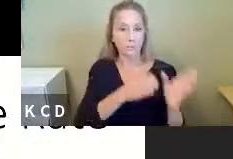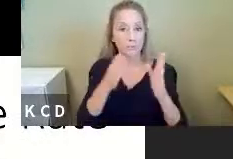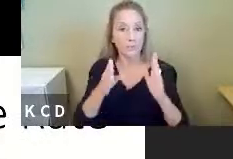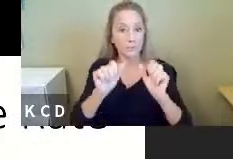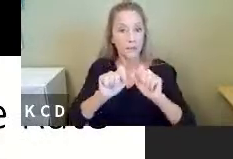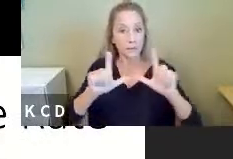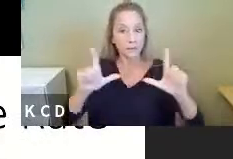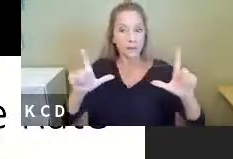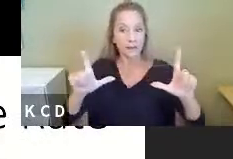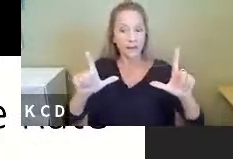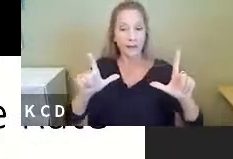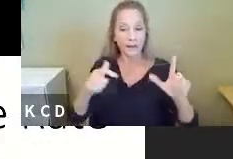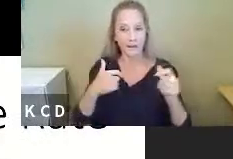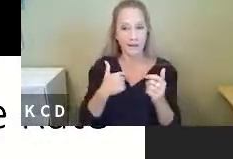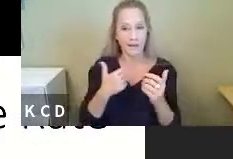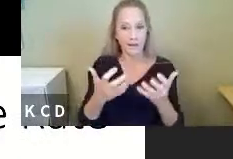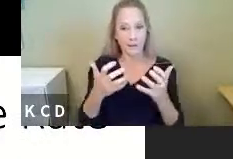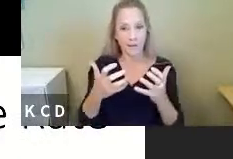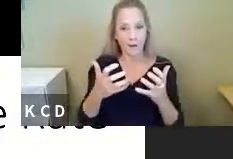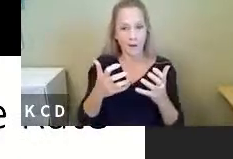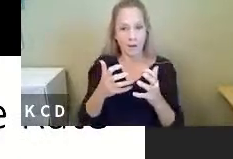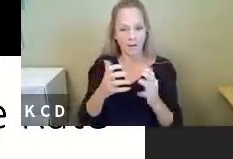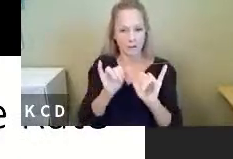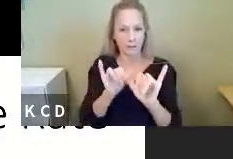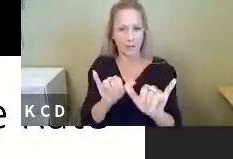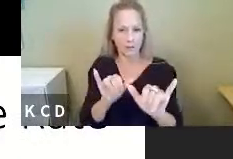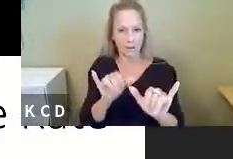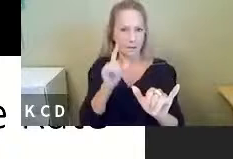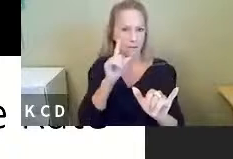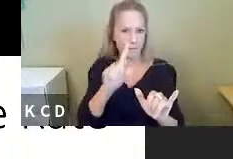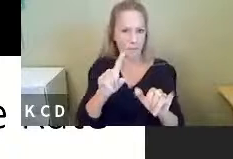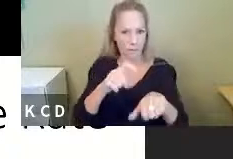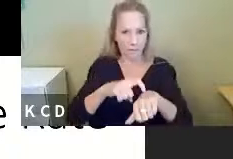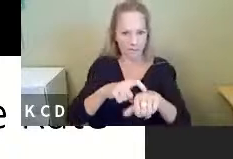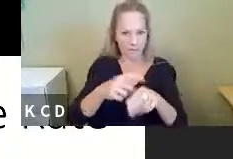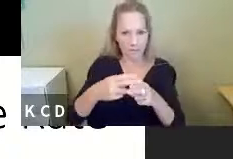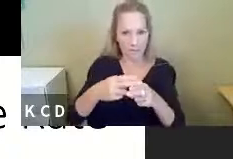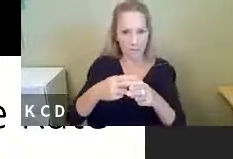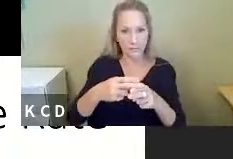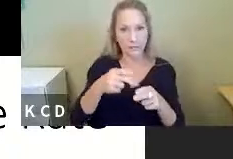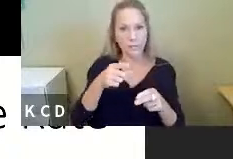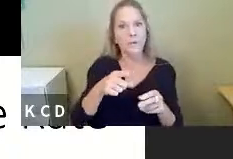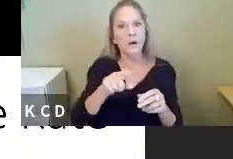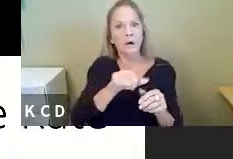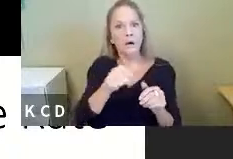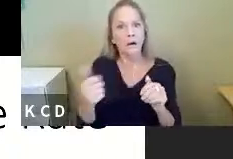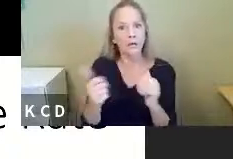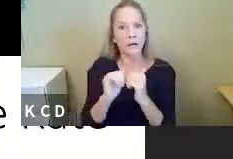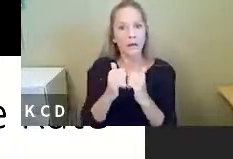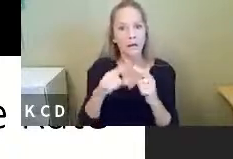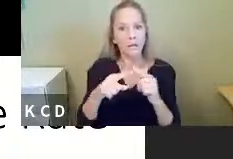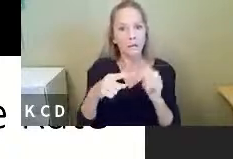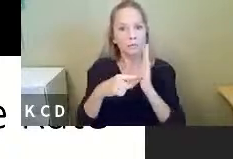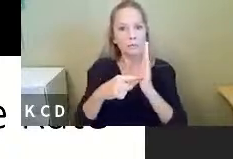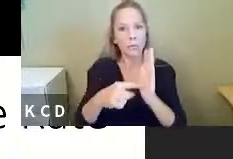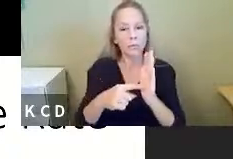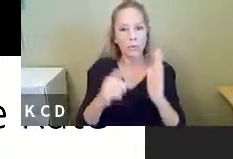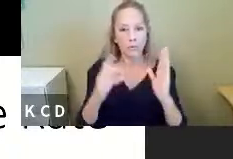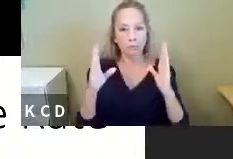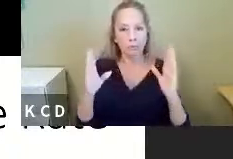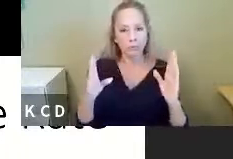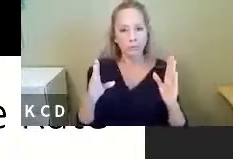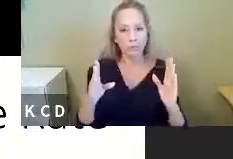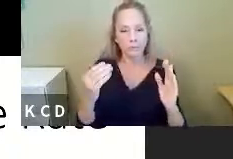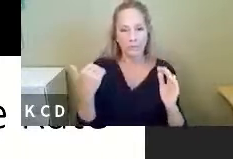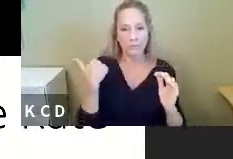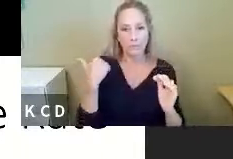So I do want to park here just a minute. This is essentially just another way of showing one of the things that Charity